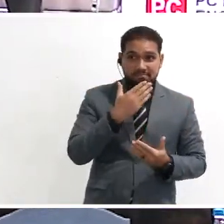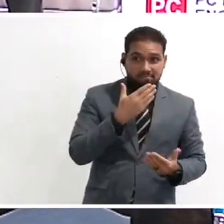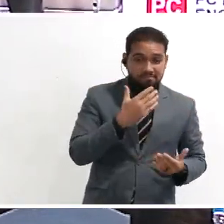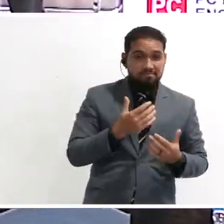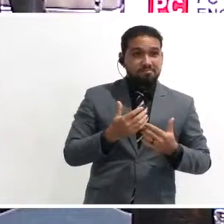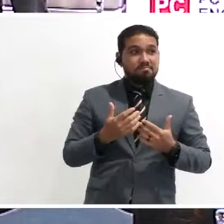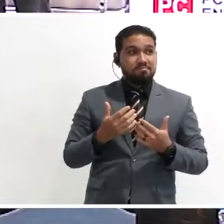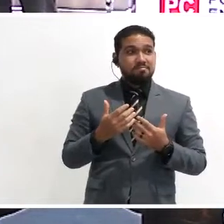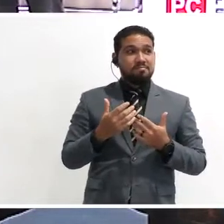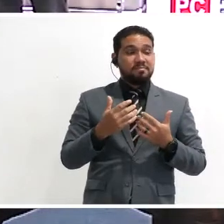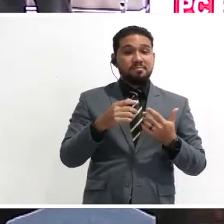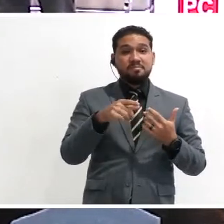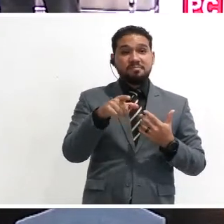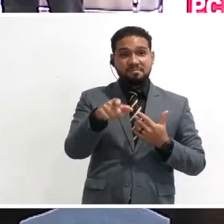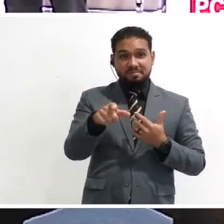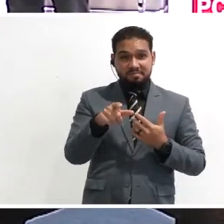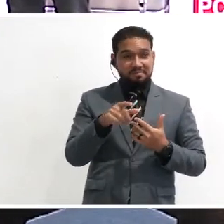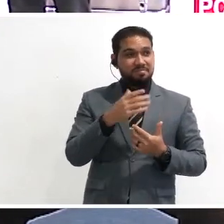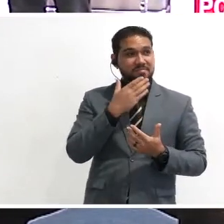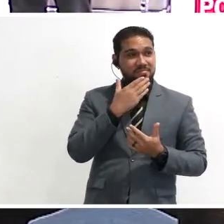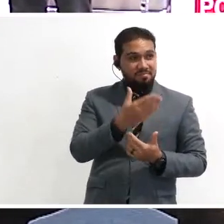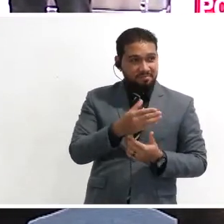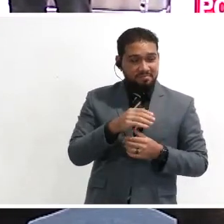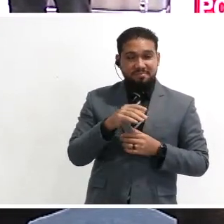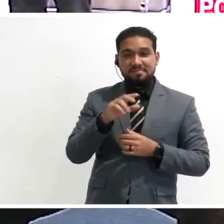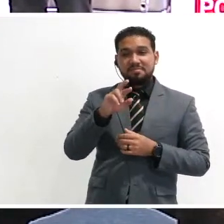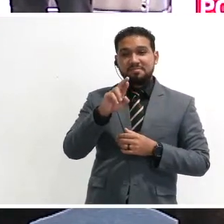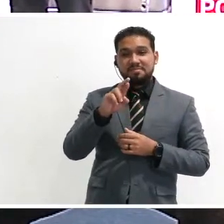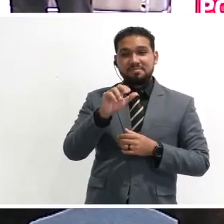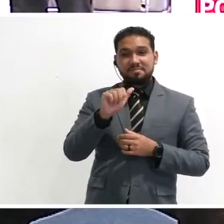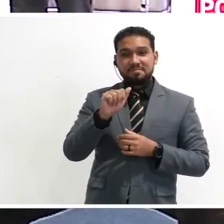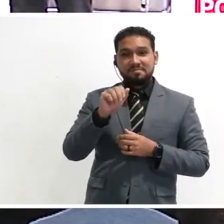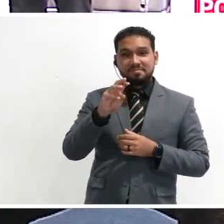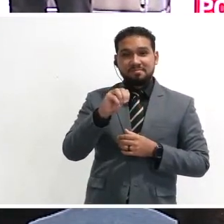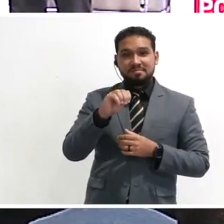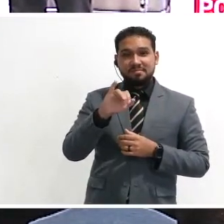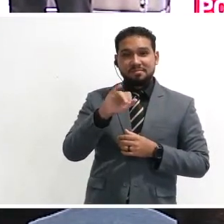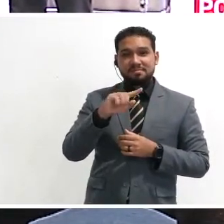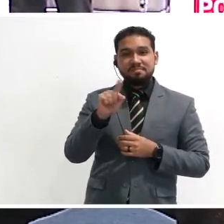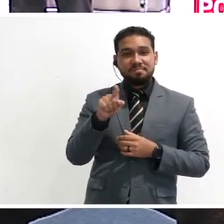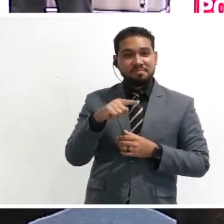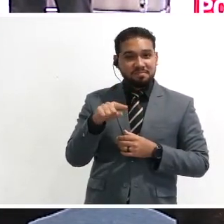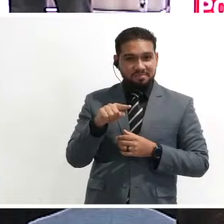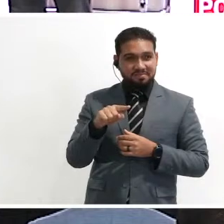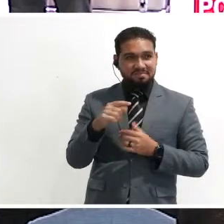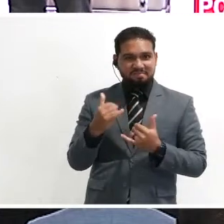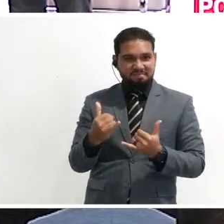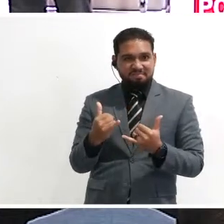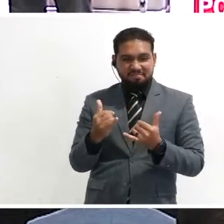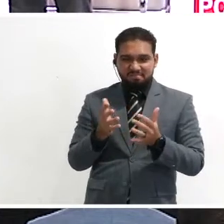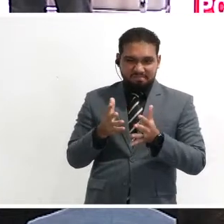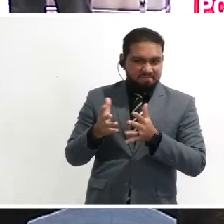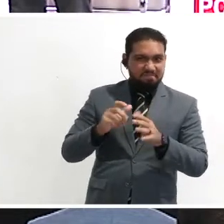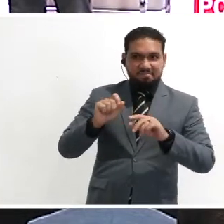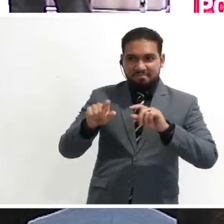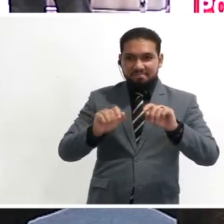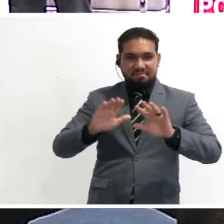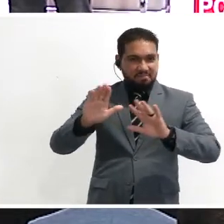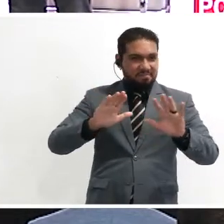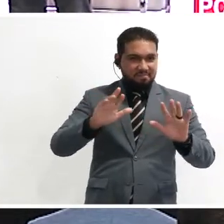ha estado en el escenario, el señor Ramírez, acompañándonos en este momento de preguntas